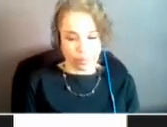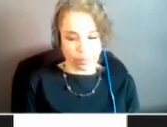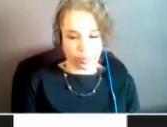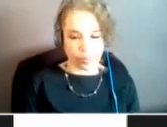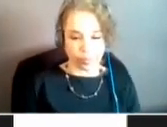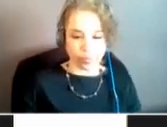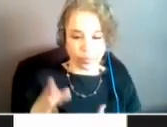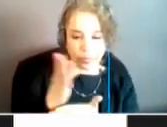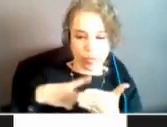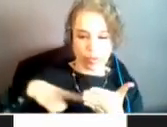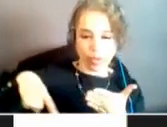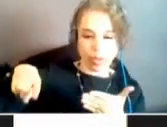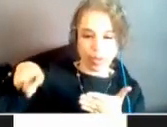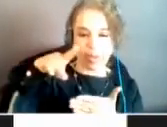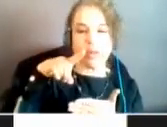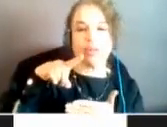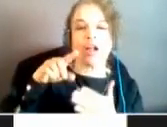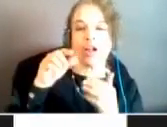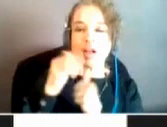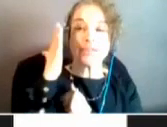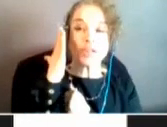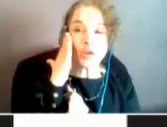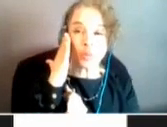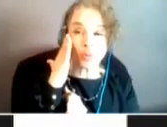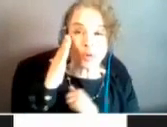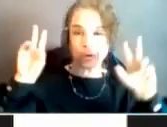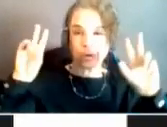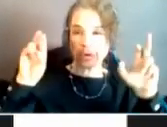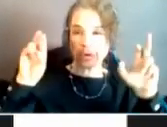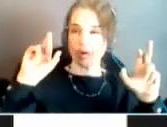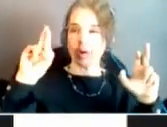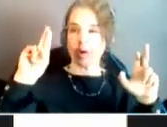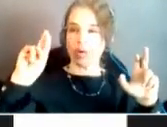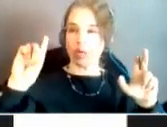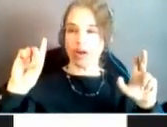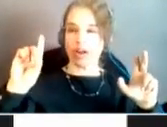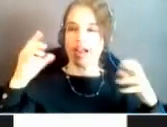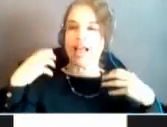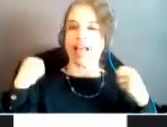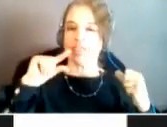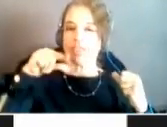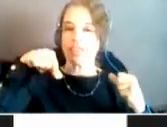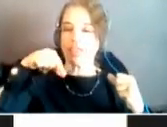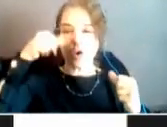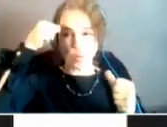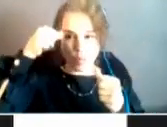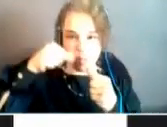Some of you are familiar with the RAND Corporation. Some of you might